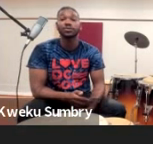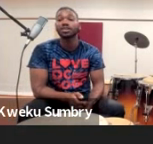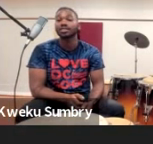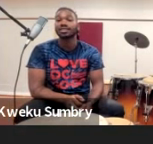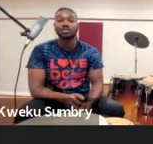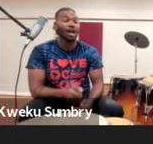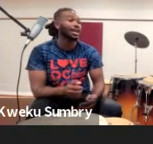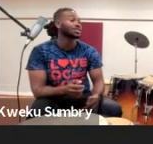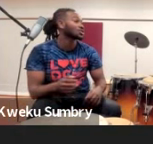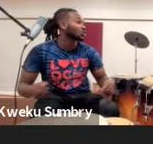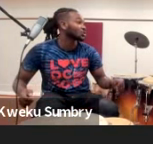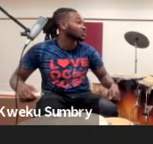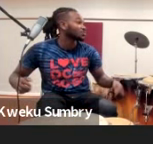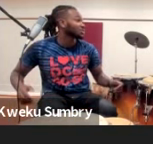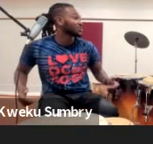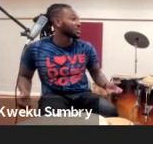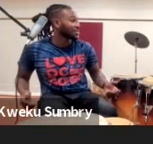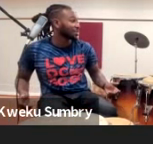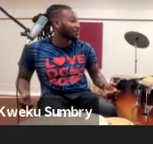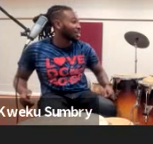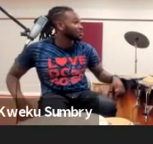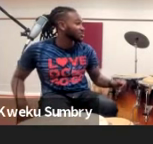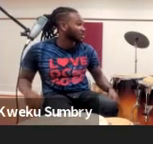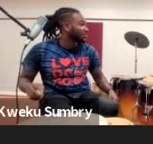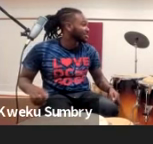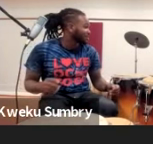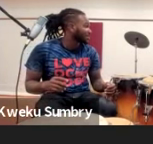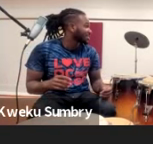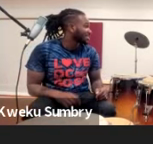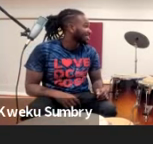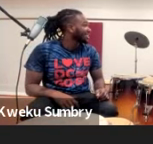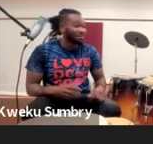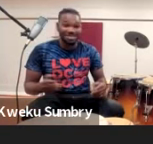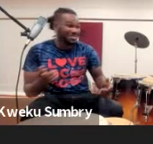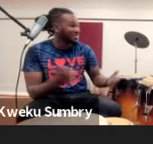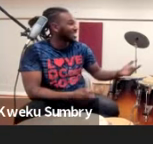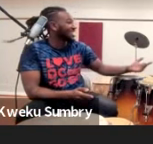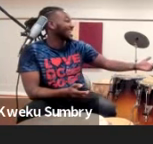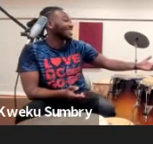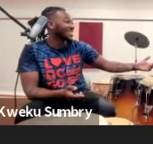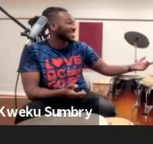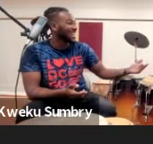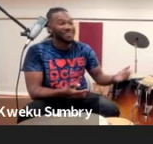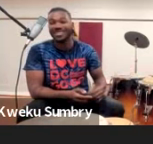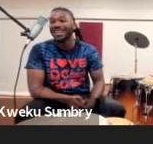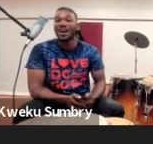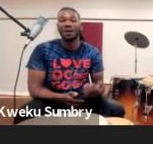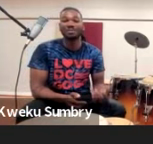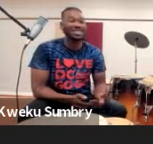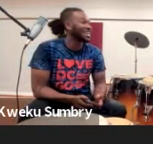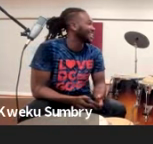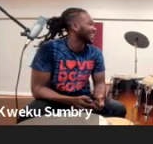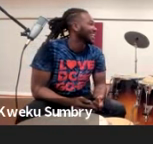putting the Beat Your Feet Kings together. So I got into go-go on some Beat Your Feet type time. I used to beat my feet, you know what I'm saying? He ain't know that, he laughing.